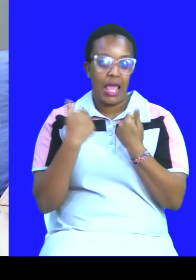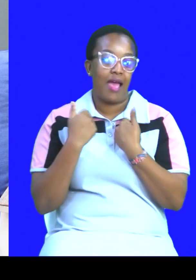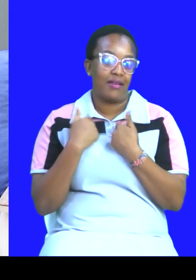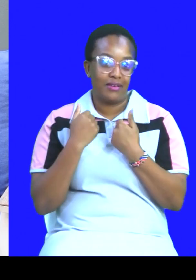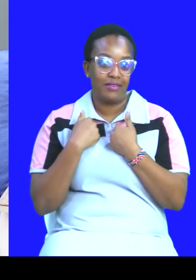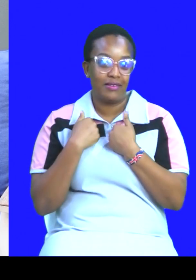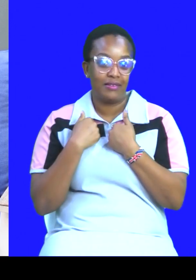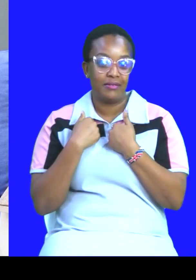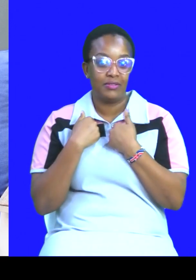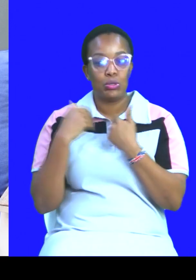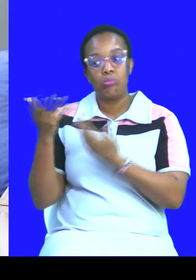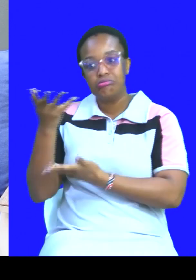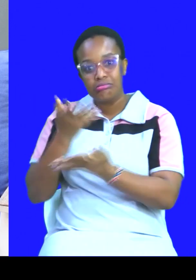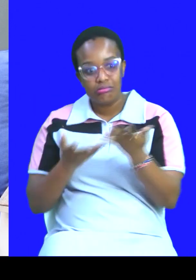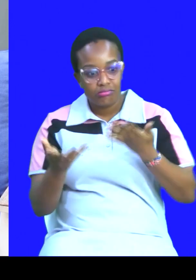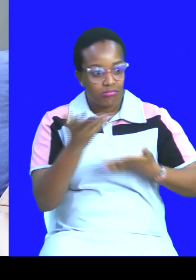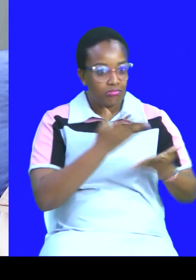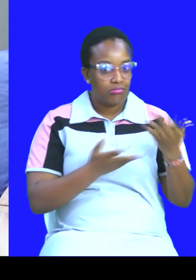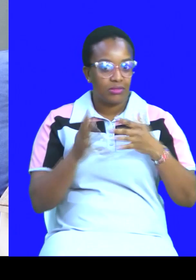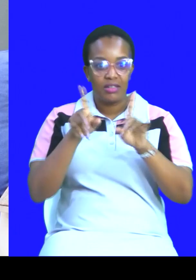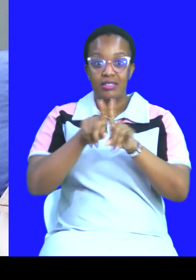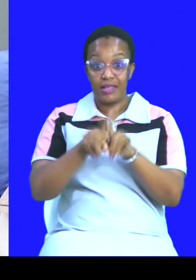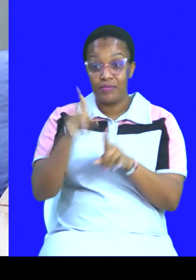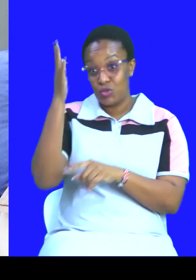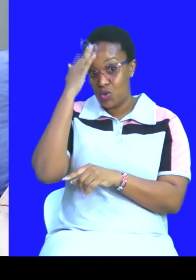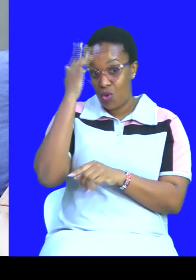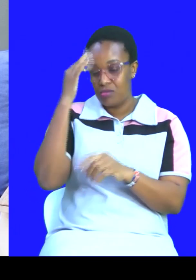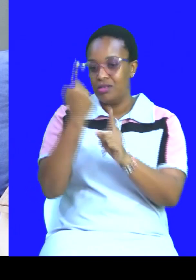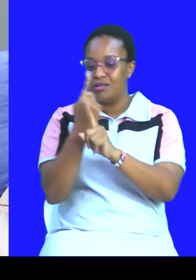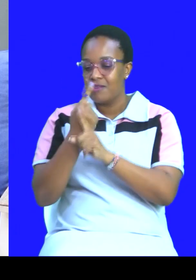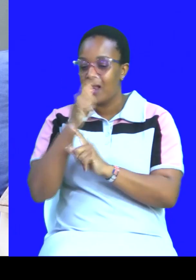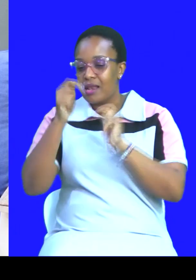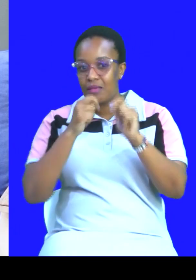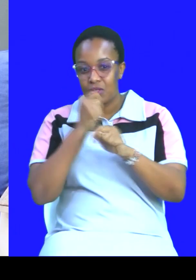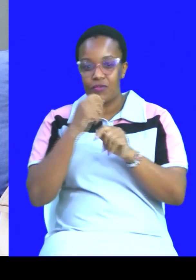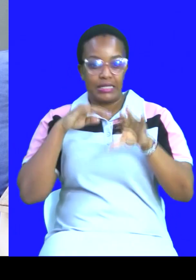to get to network or to know different types of disabilities,